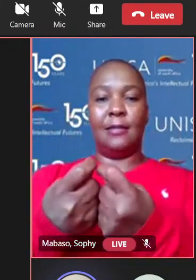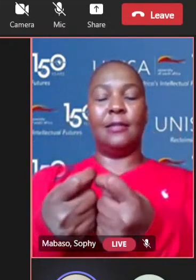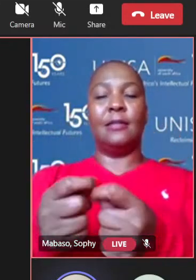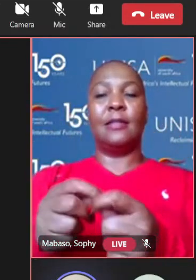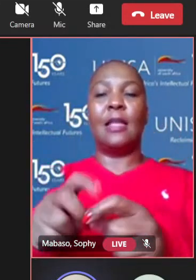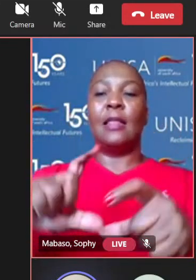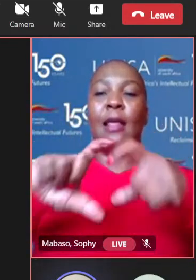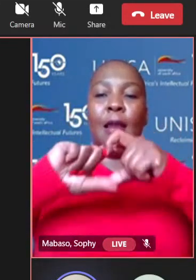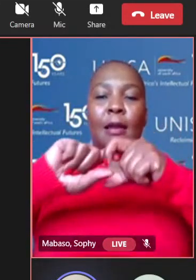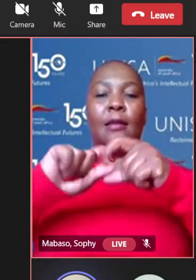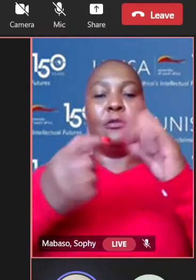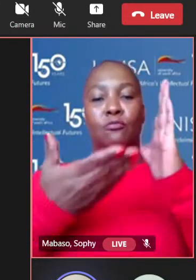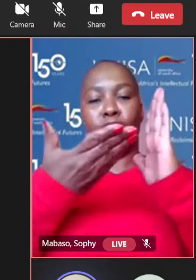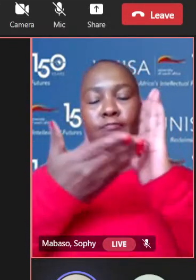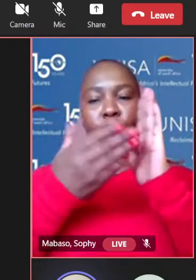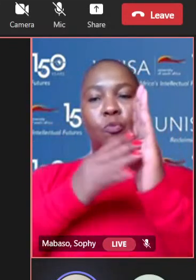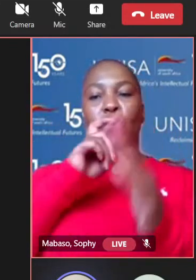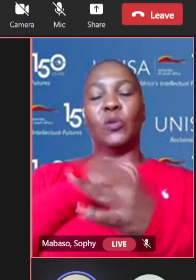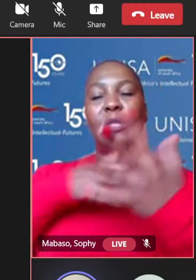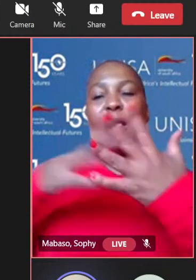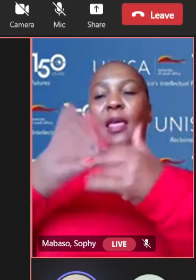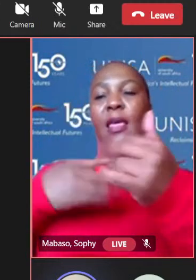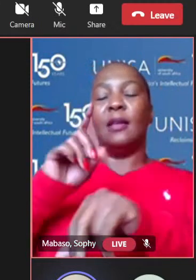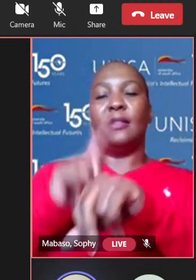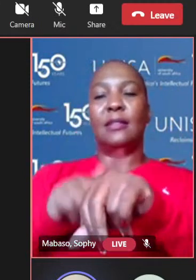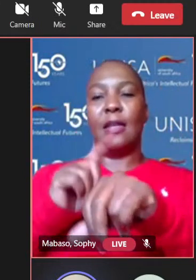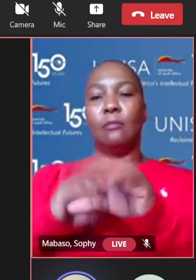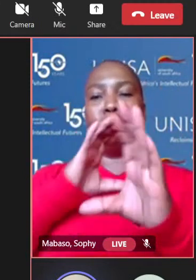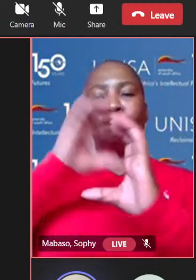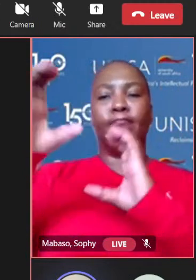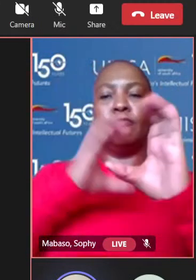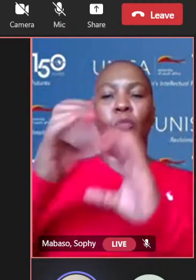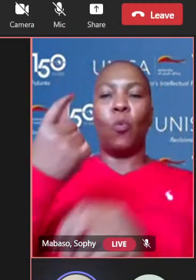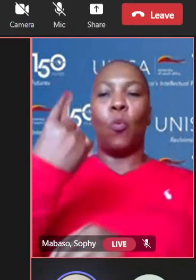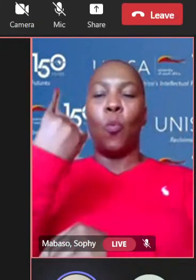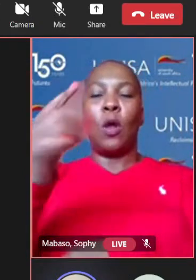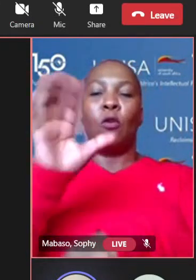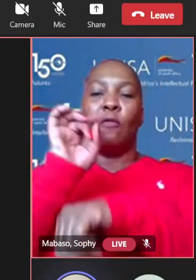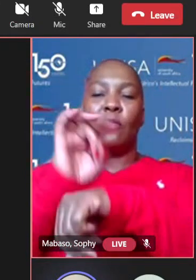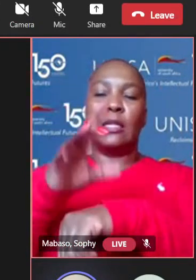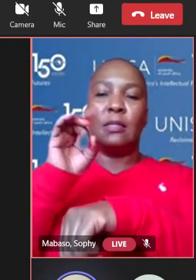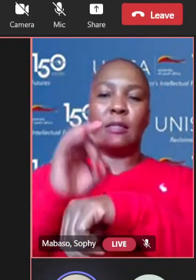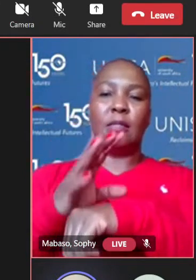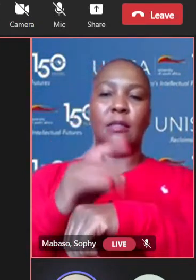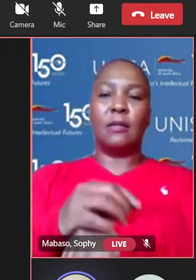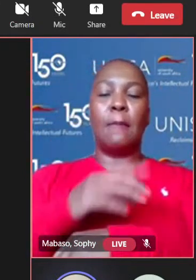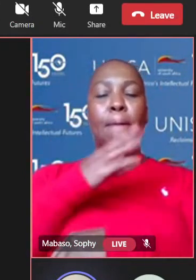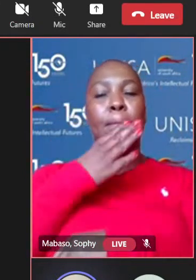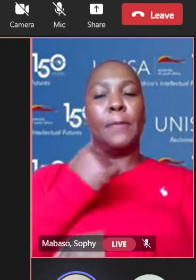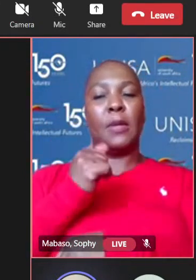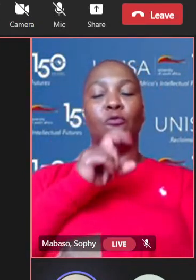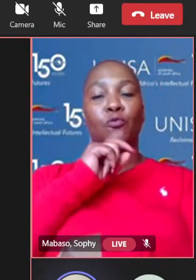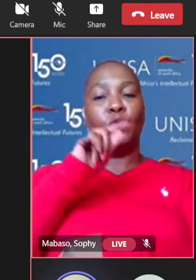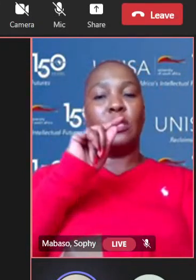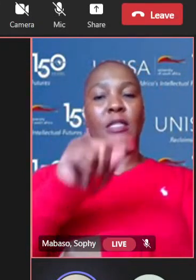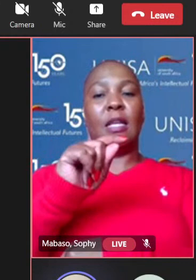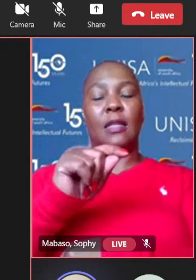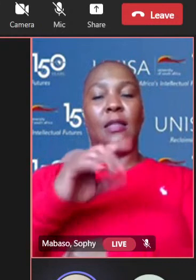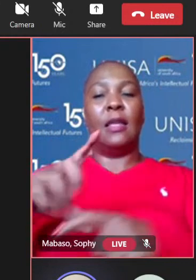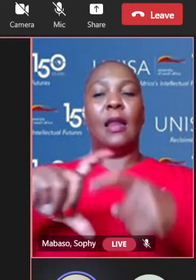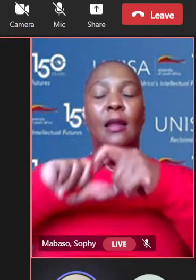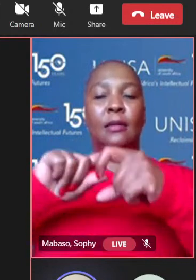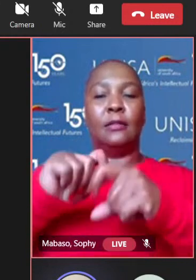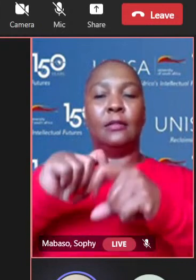at any time when you would want to have a conversation with one of the counsellors. Please use that link to book an online